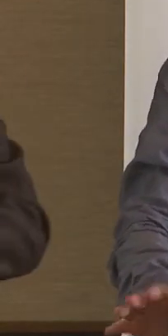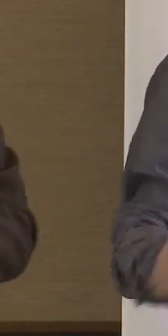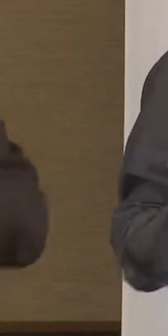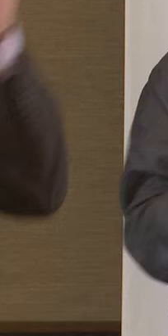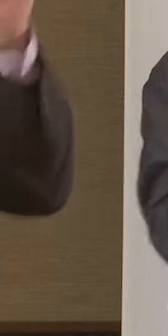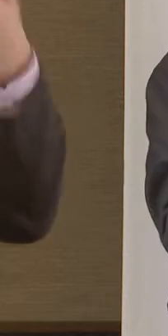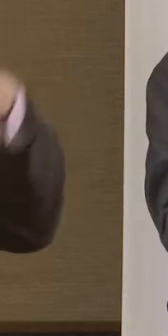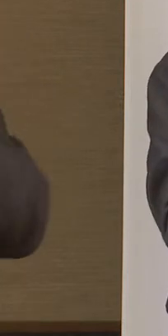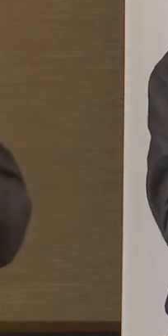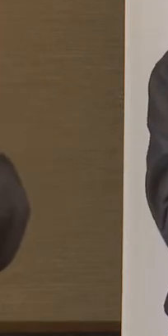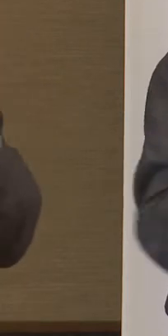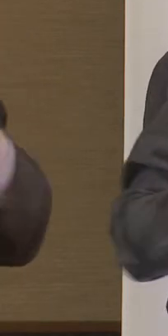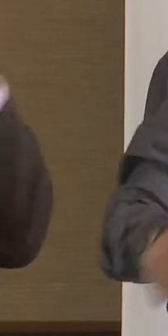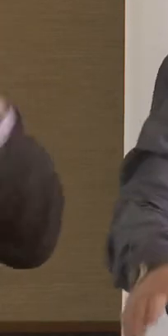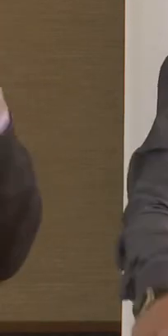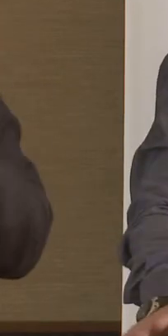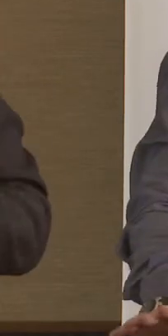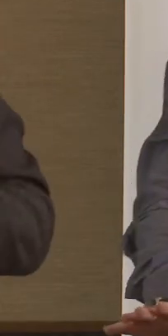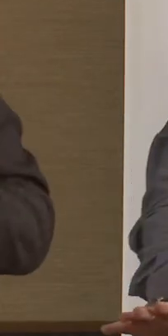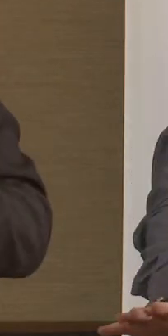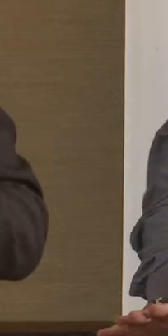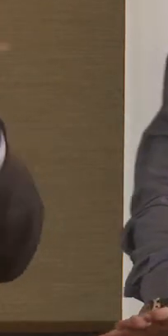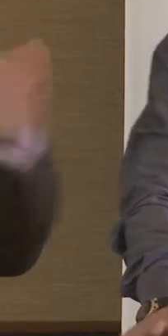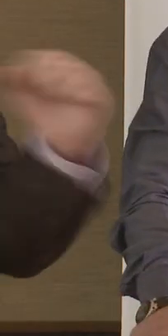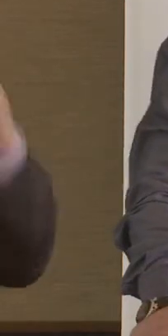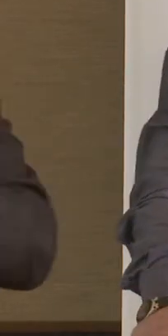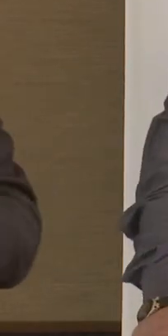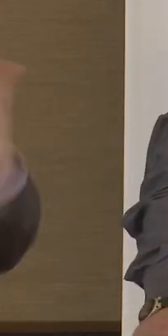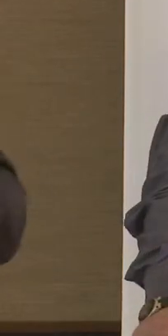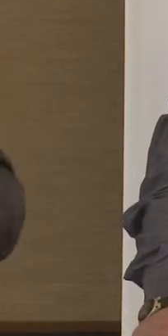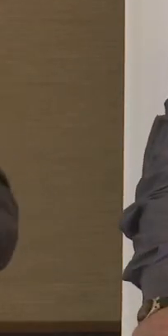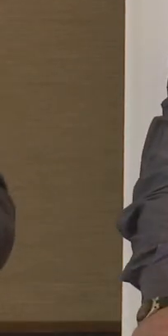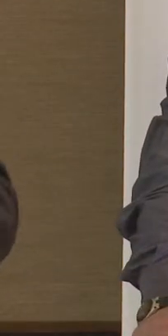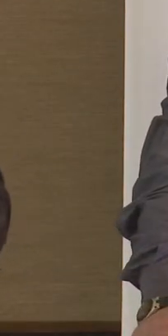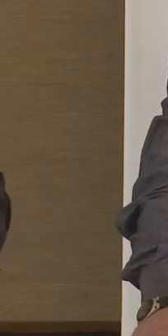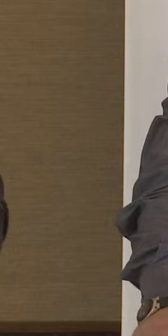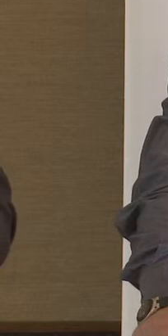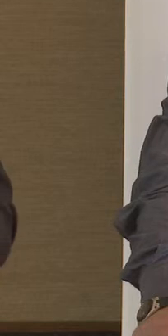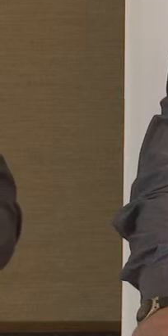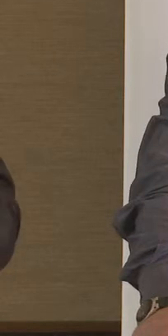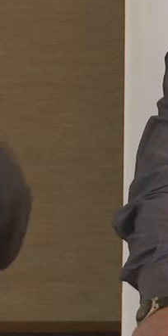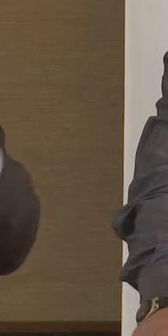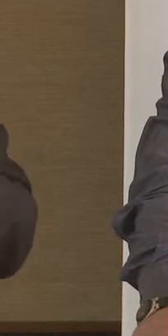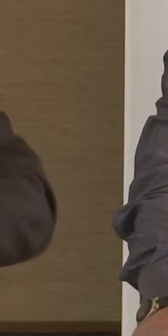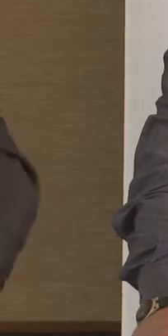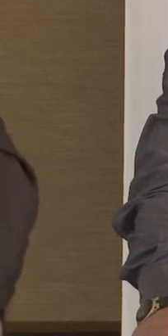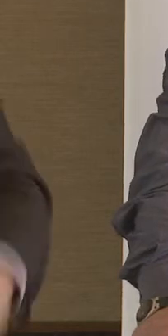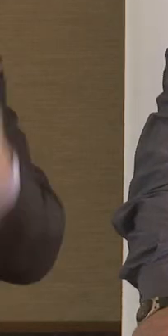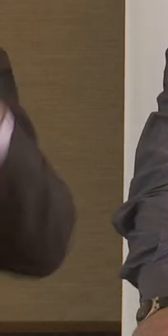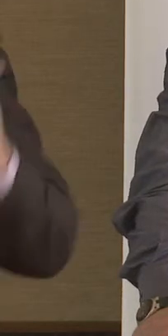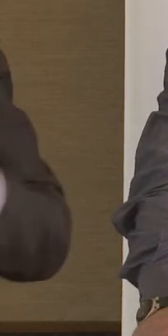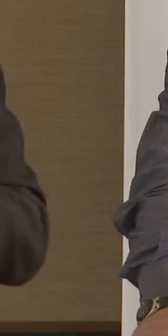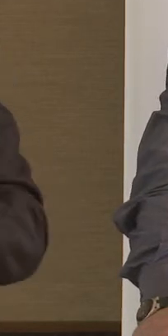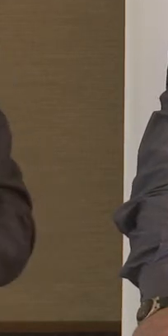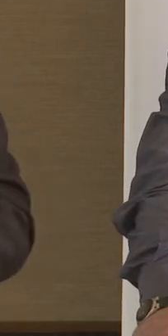delighted because the whole issue of accessibility of public services is one that I have a long-standing interest in